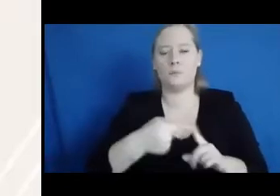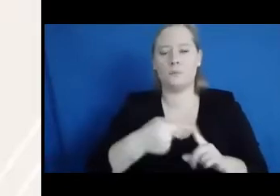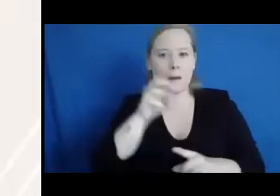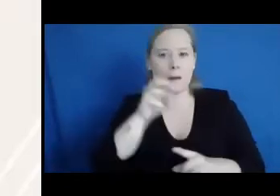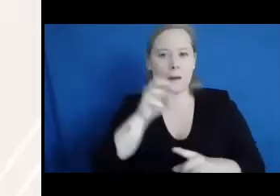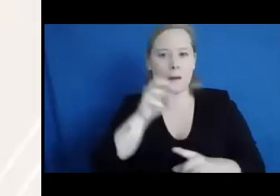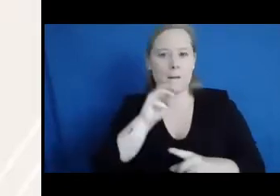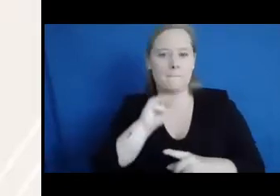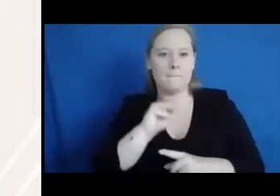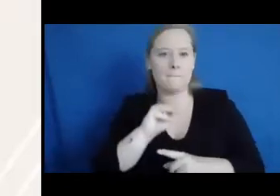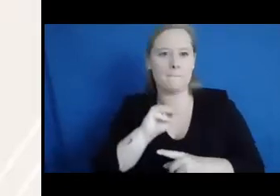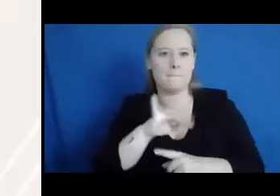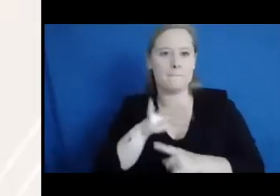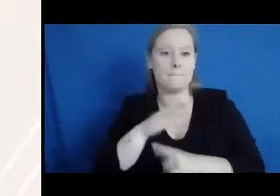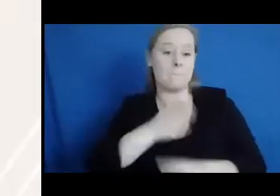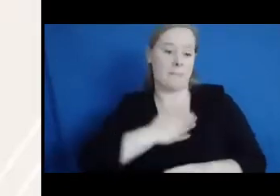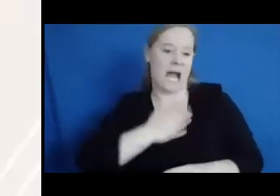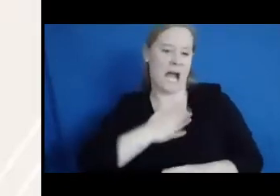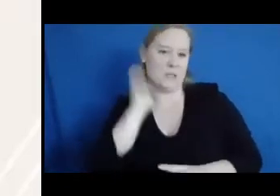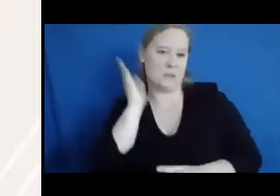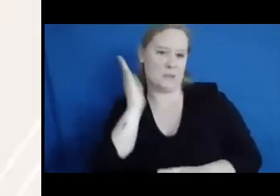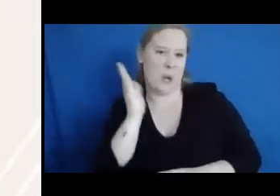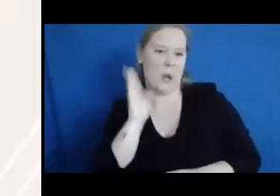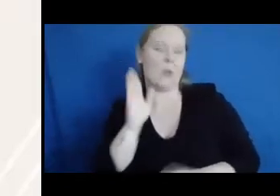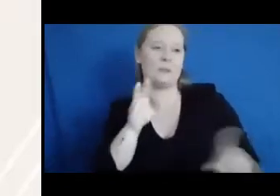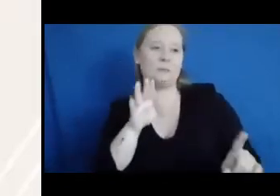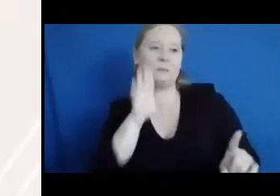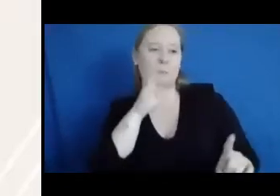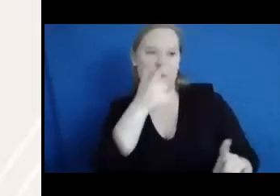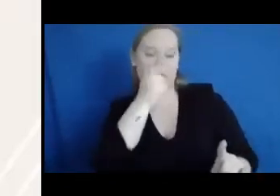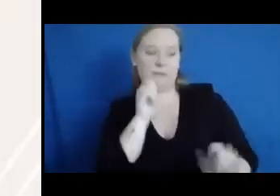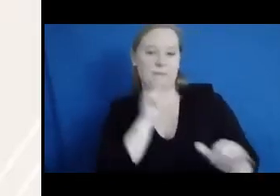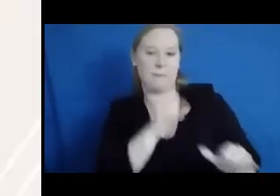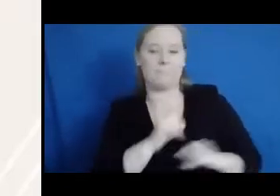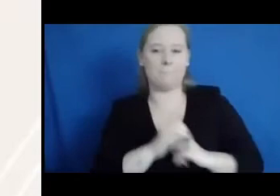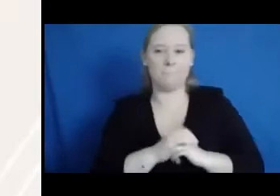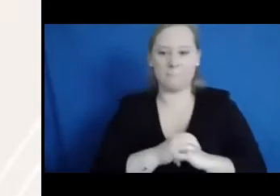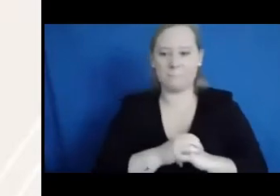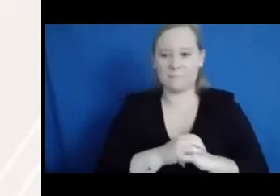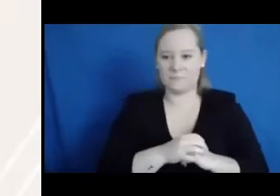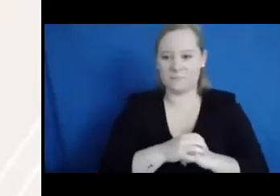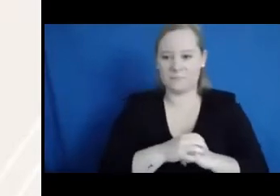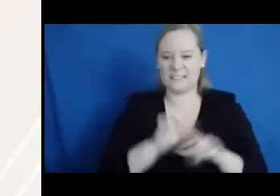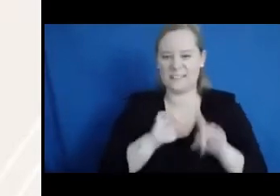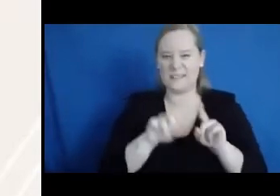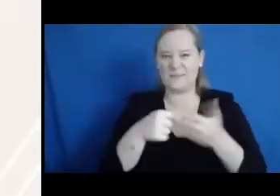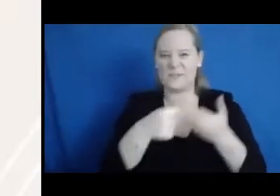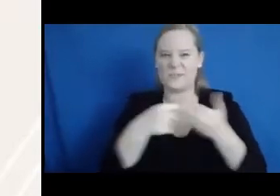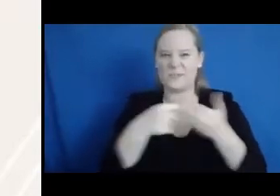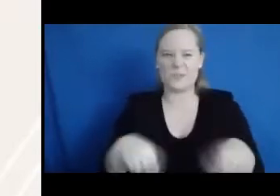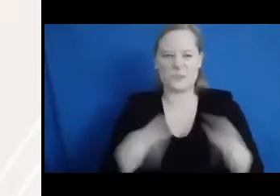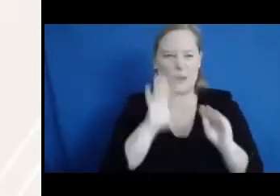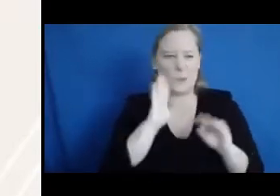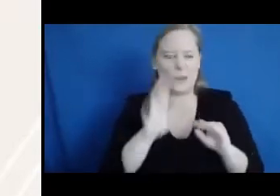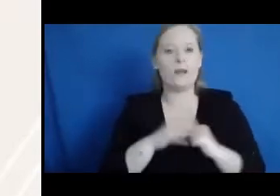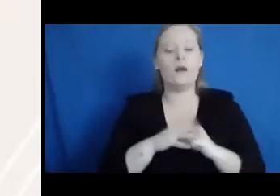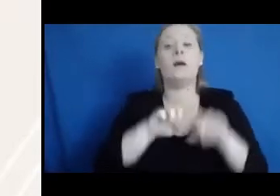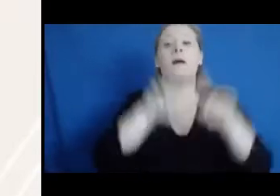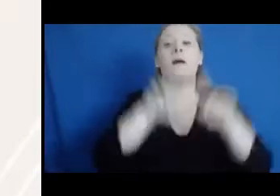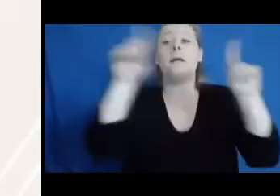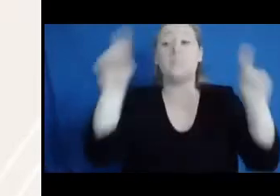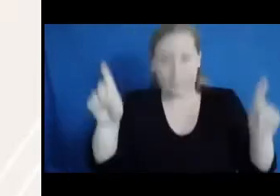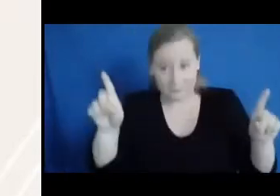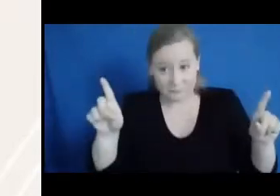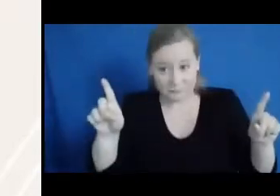on about some of the reservoirs on the Animas, there could be some other discussion. But given the sake